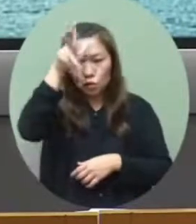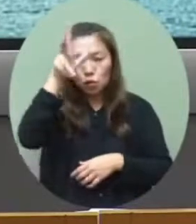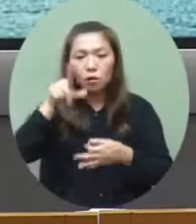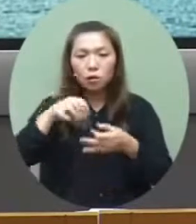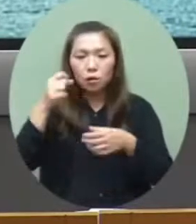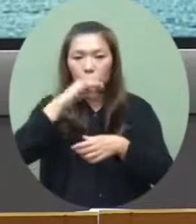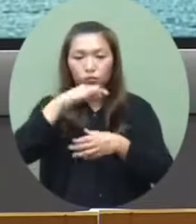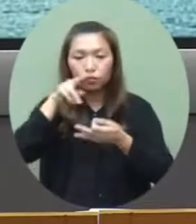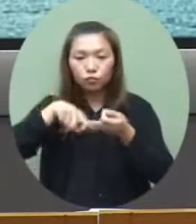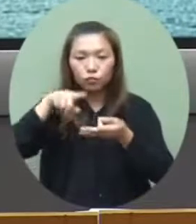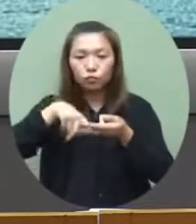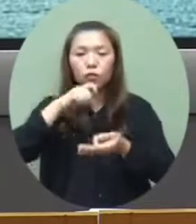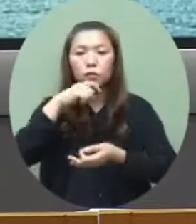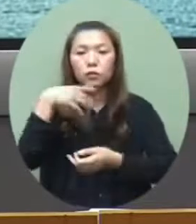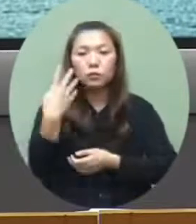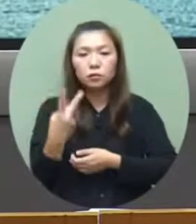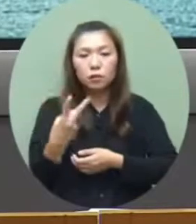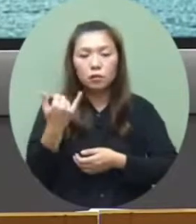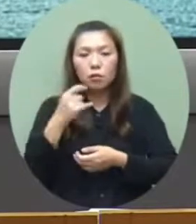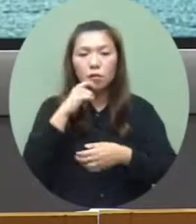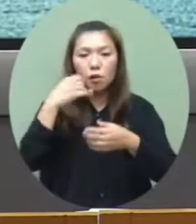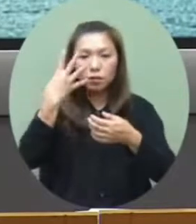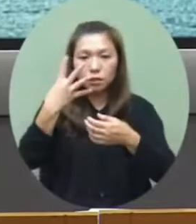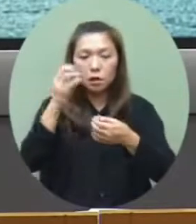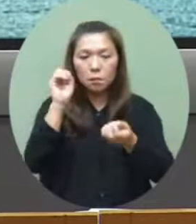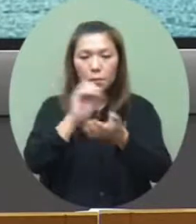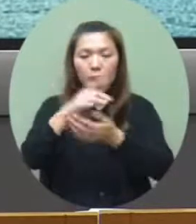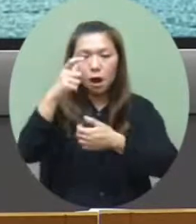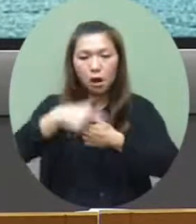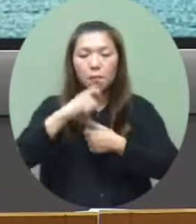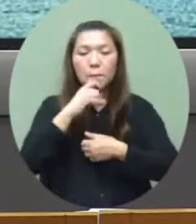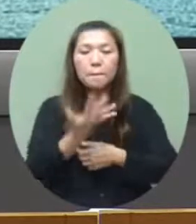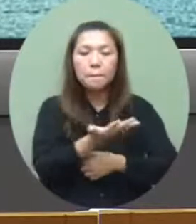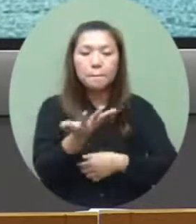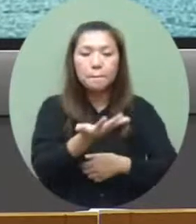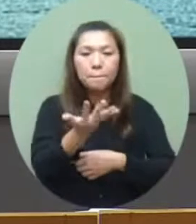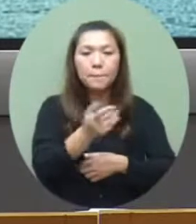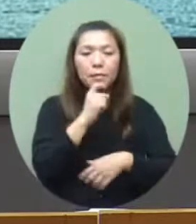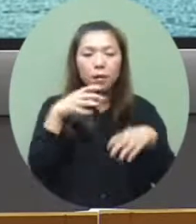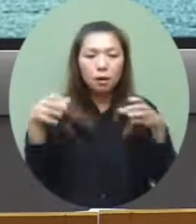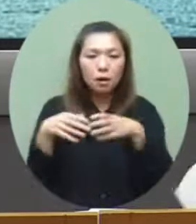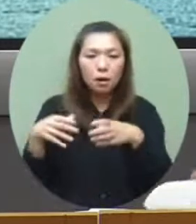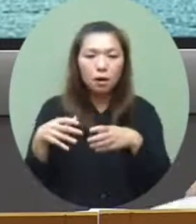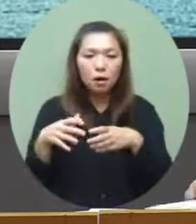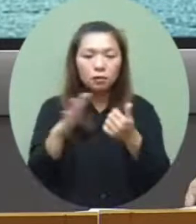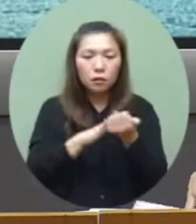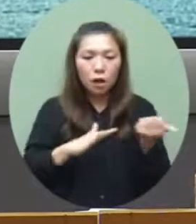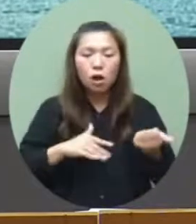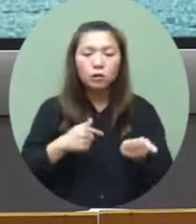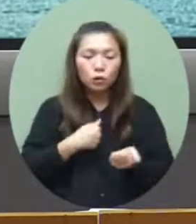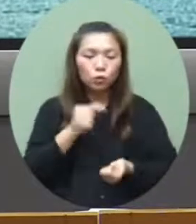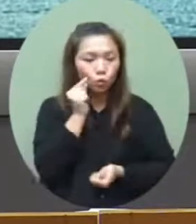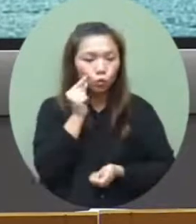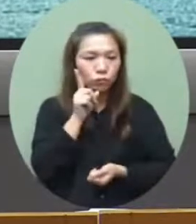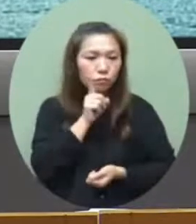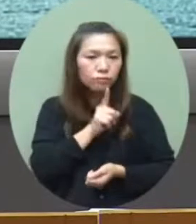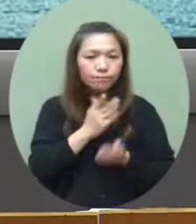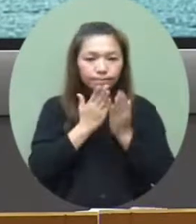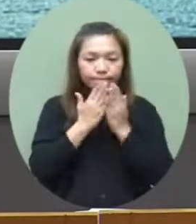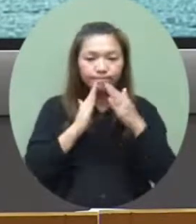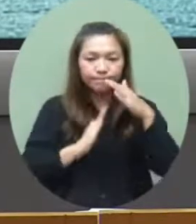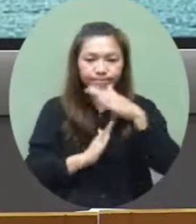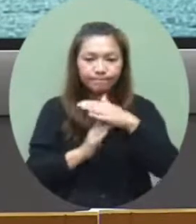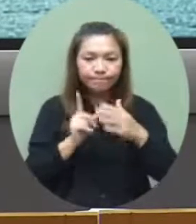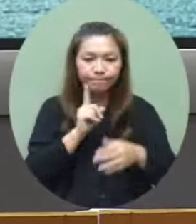Secondary School in Kwun Tong, Class 5D, 32 students with 4 positive cases. So these are the 5 schools in which